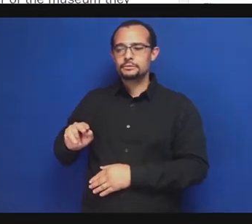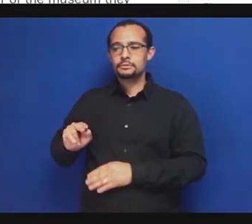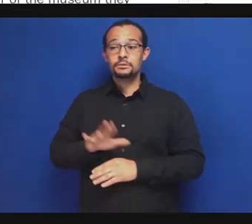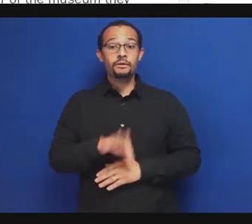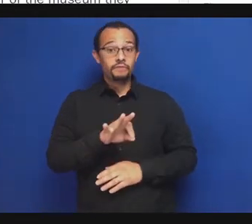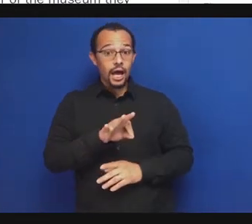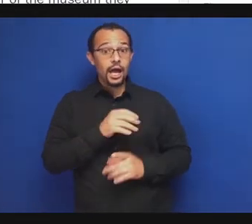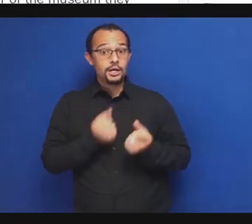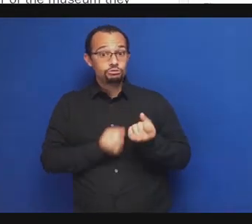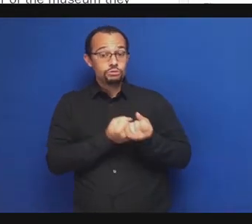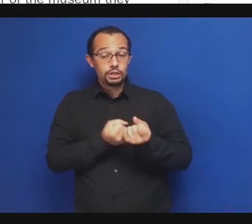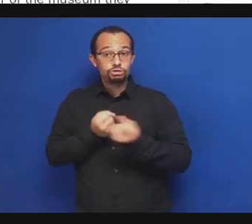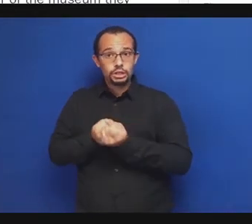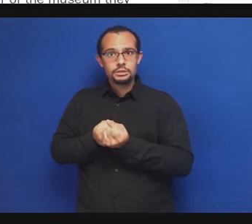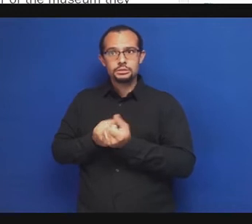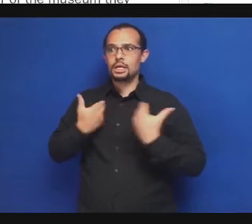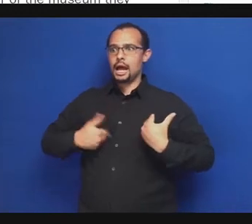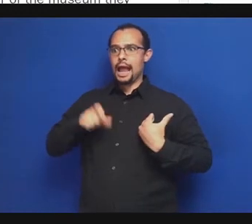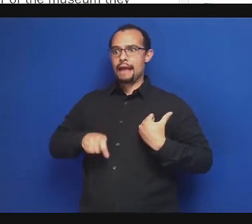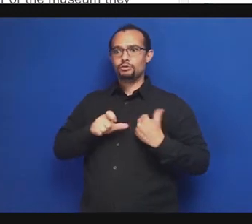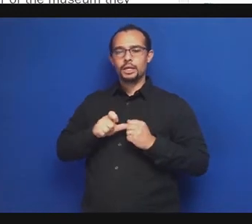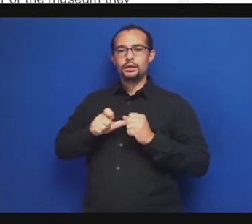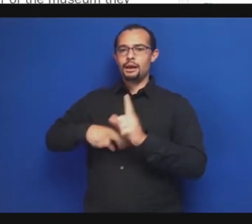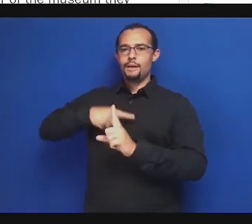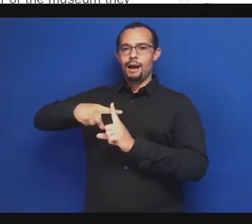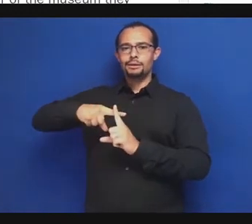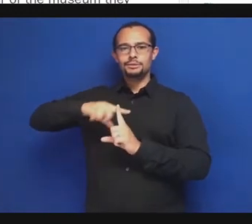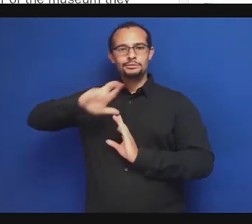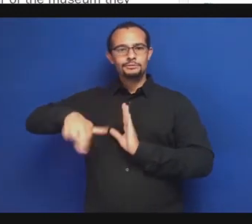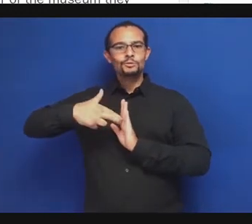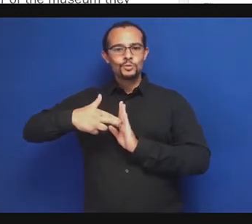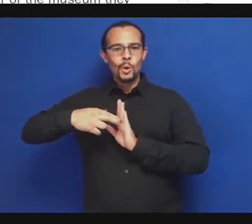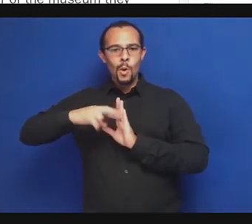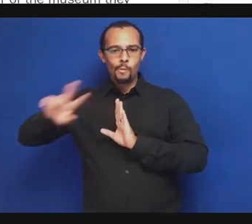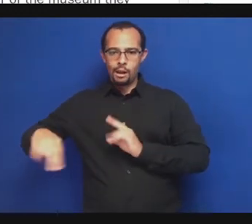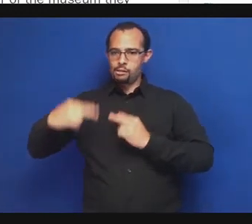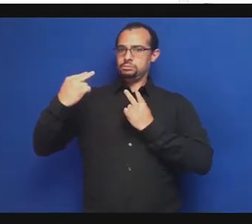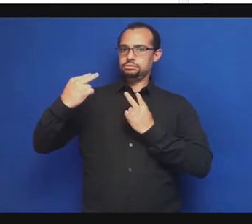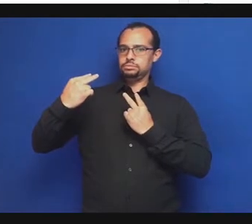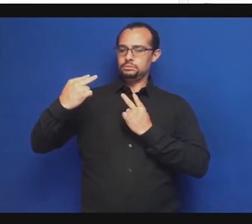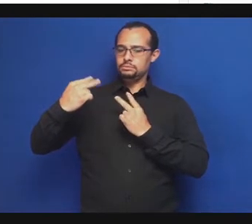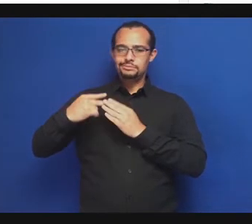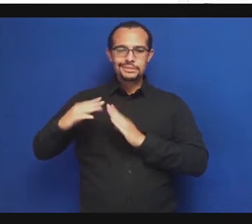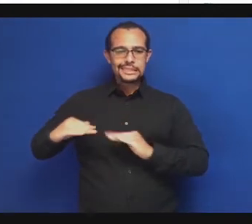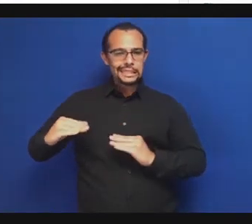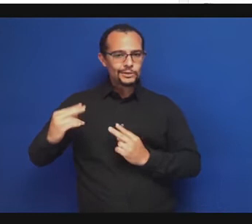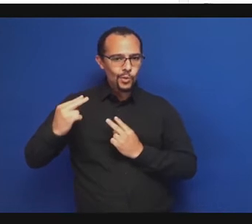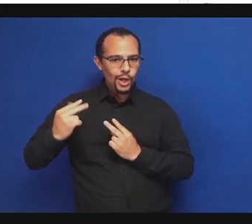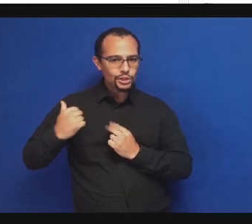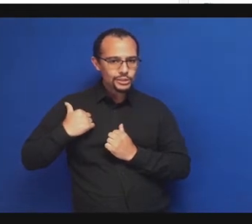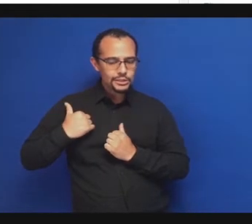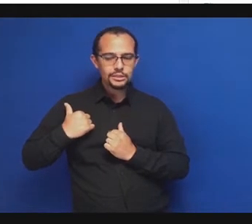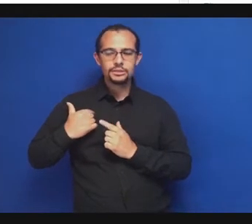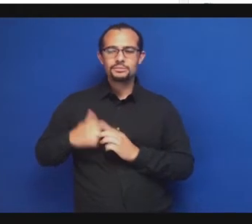important that they need ways, our children and our teens need ways of coping as well, and making sure that we're